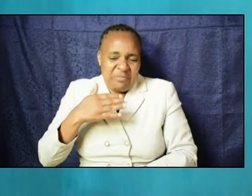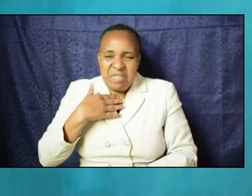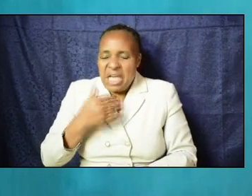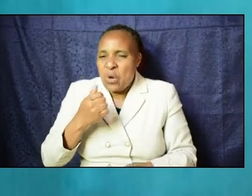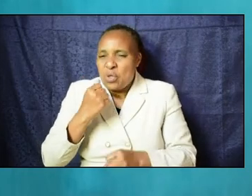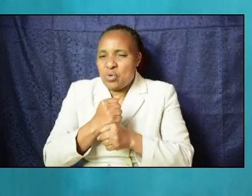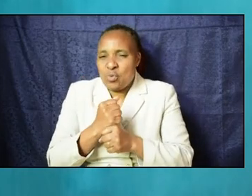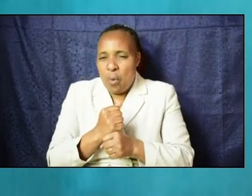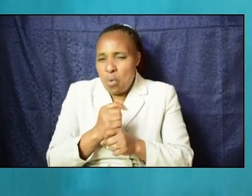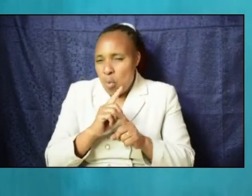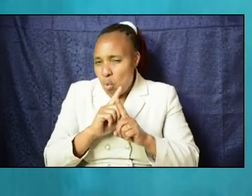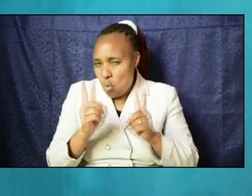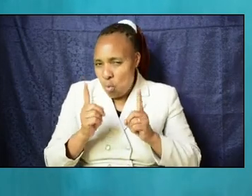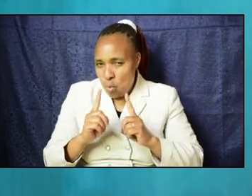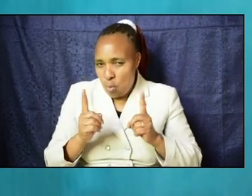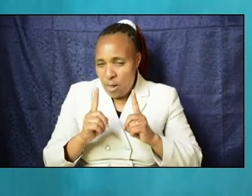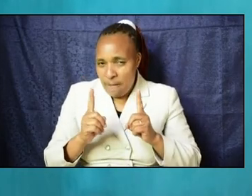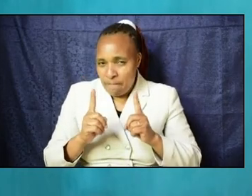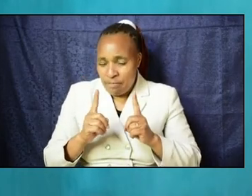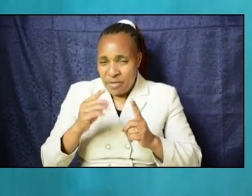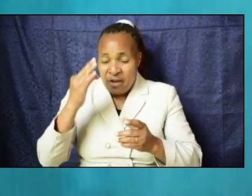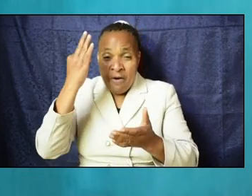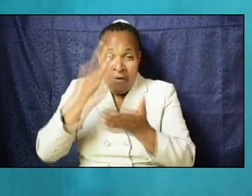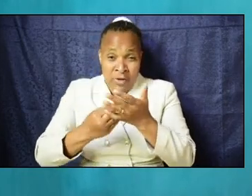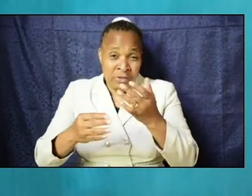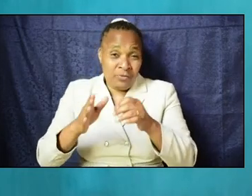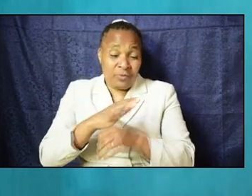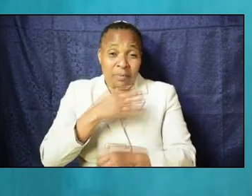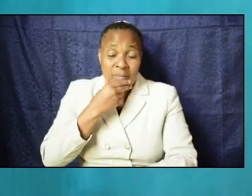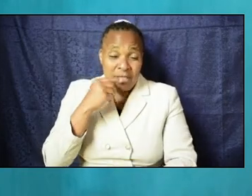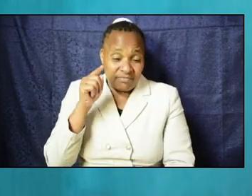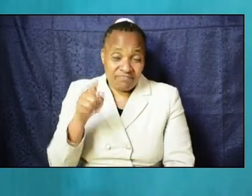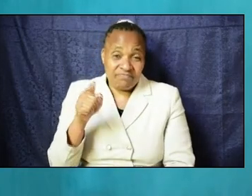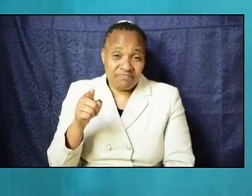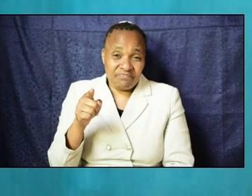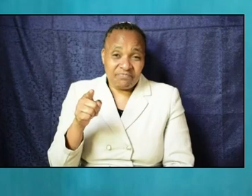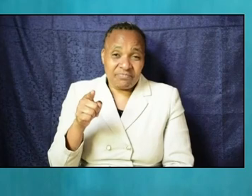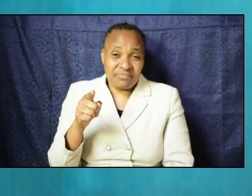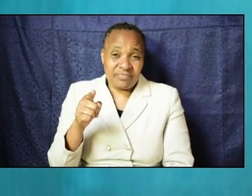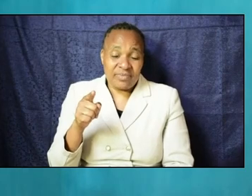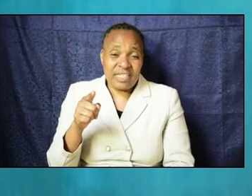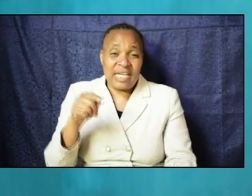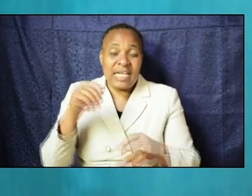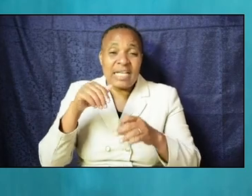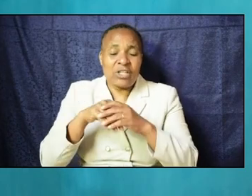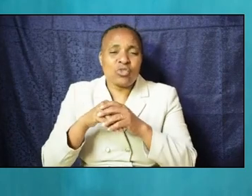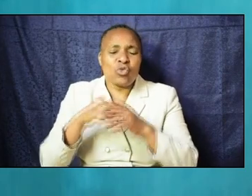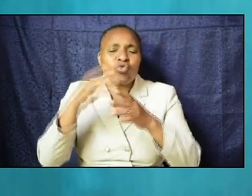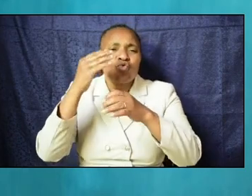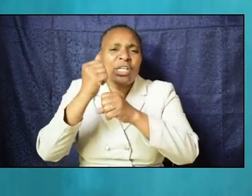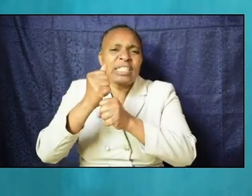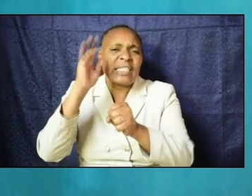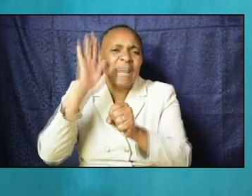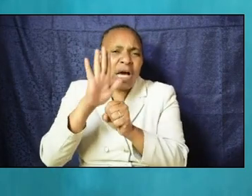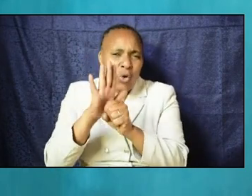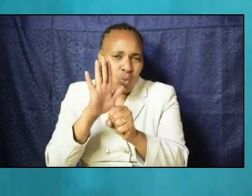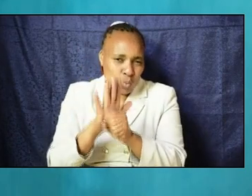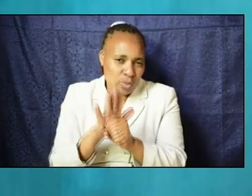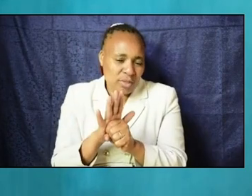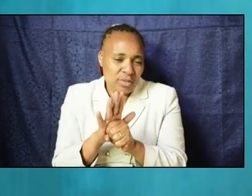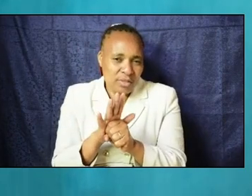doing. And he was faithful in that which was least, and so he was entrusted with